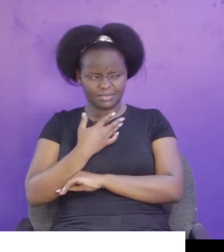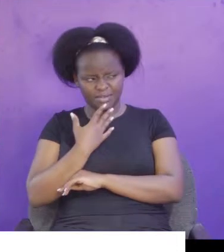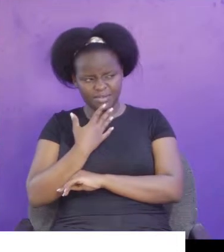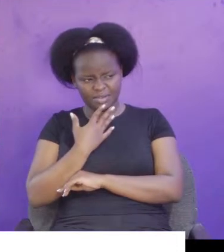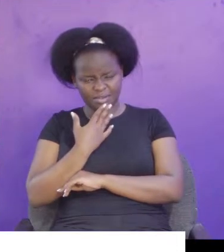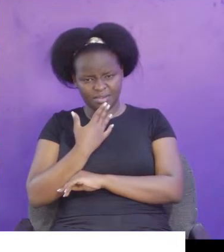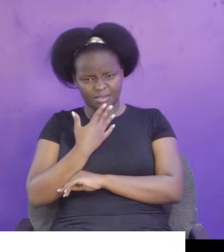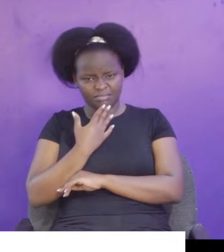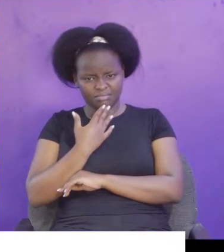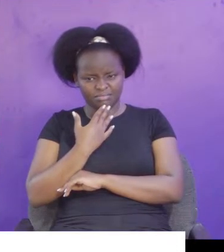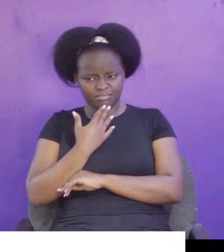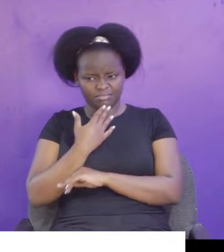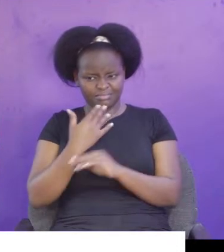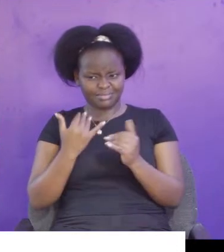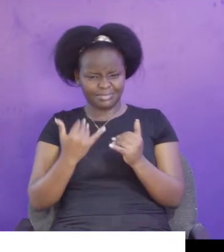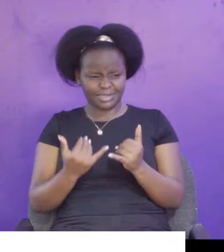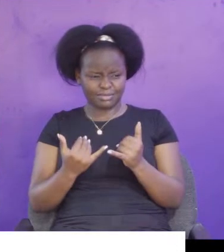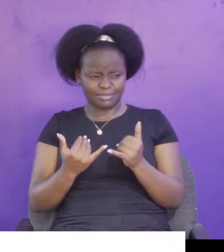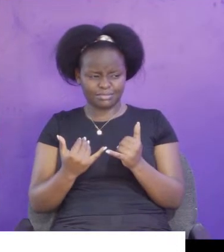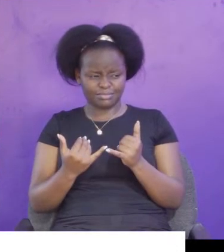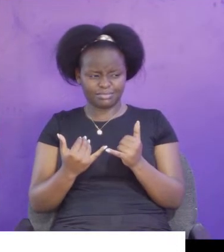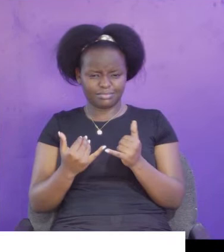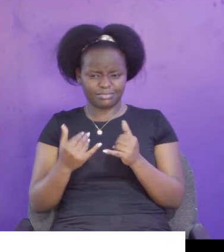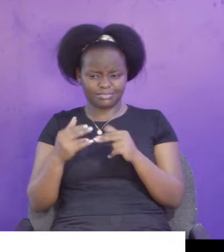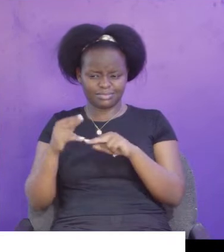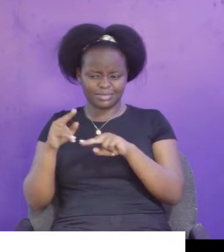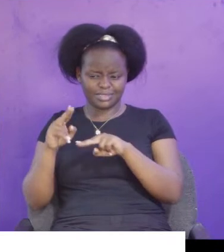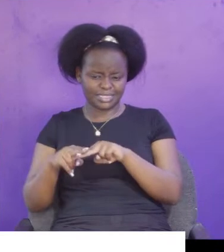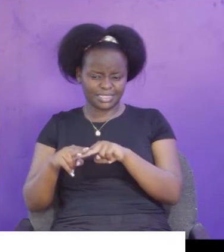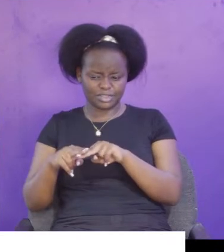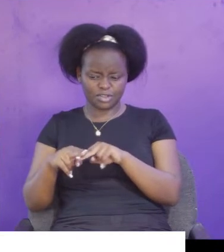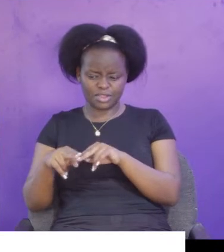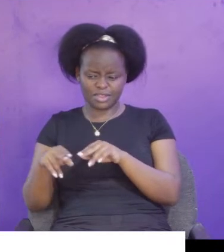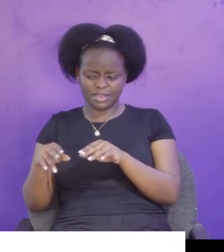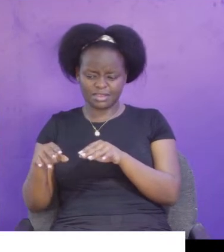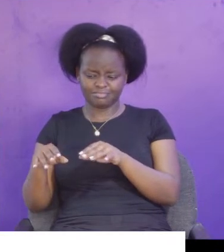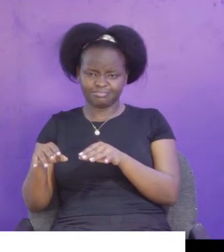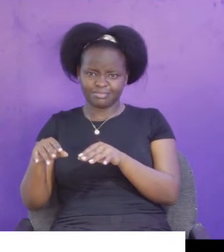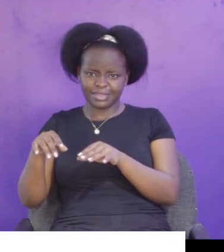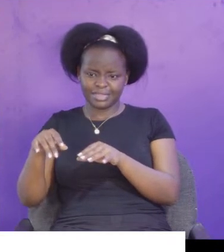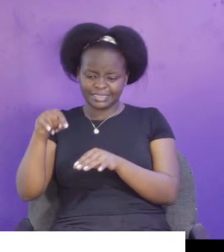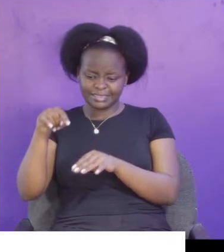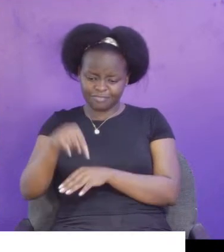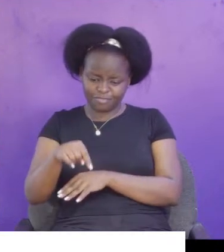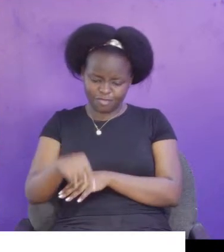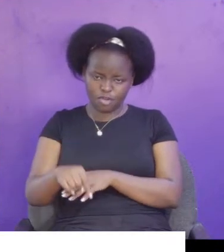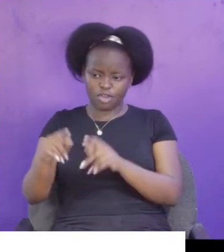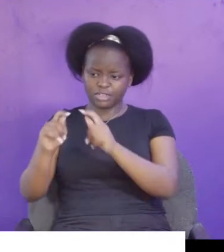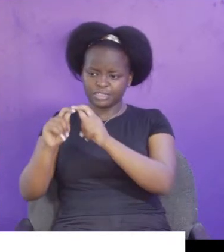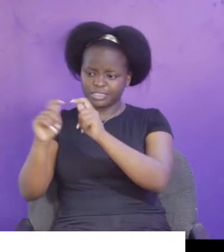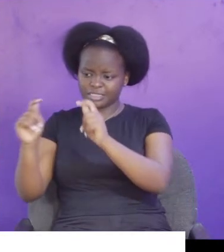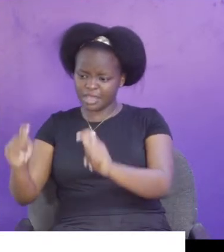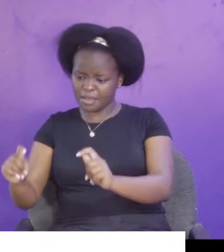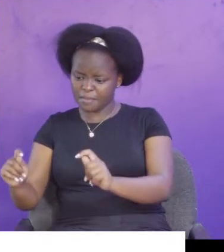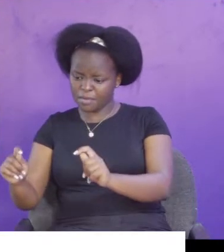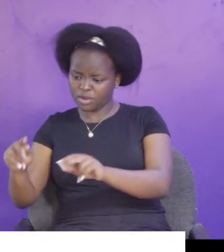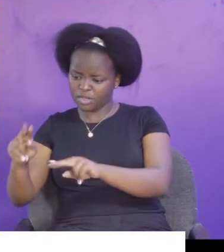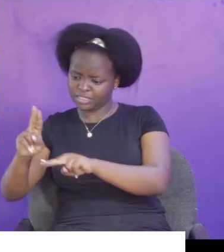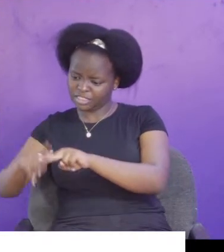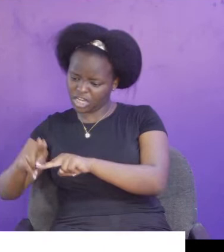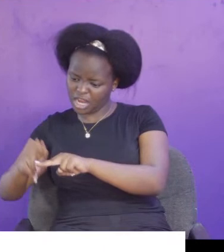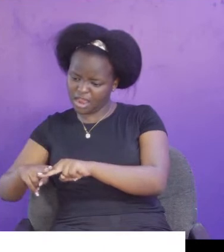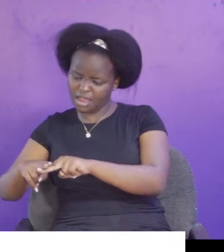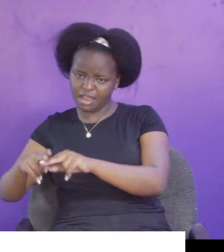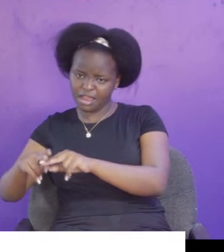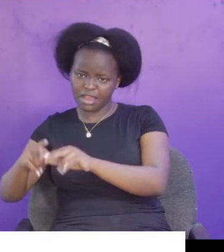now do I sit on the floor, or sitting on the table, or the seat at the table is good enough? I